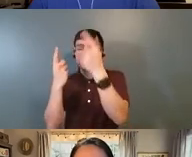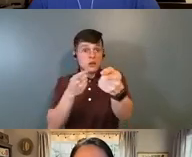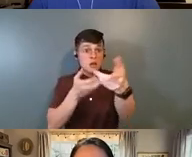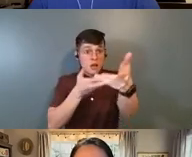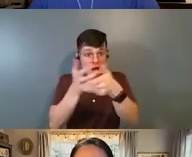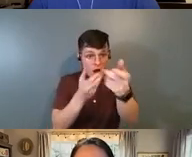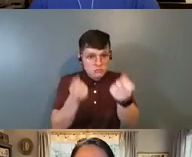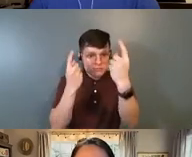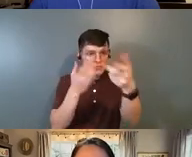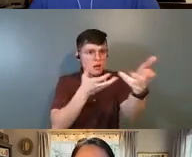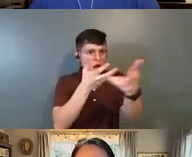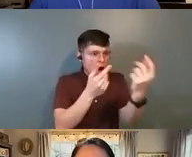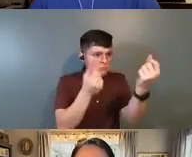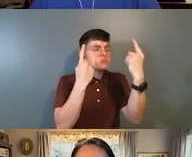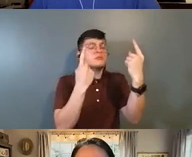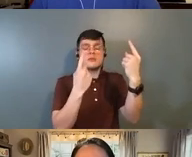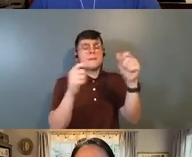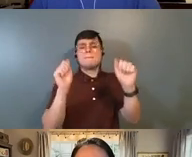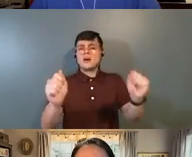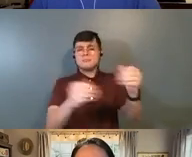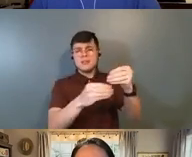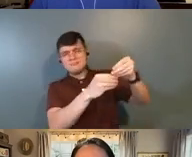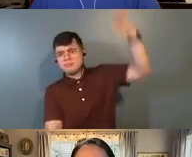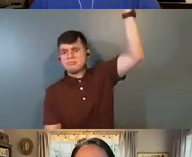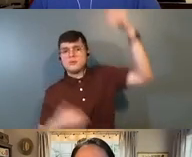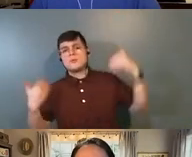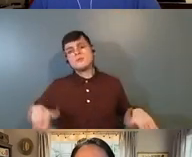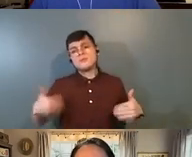endless. So I'll leave you with that.